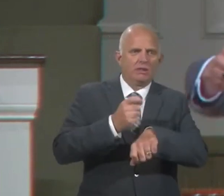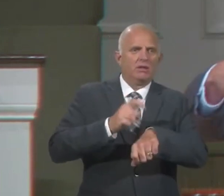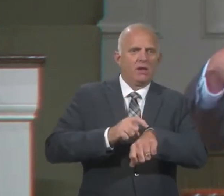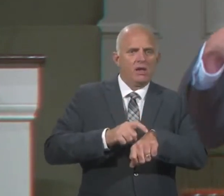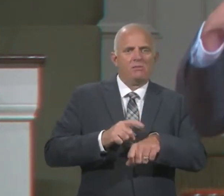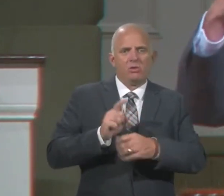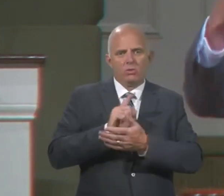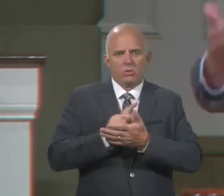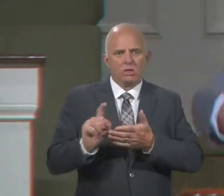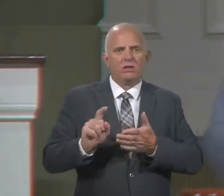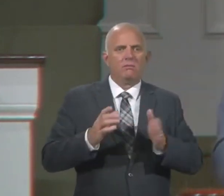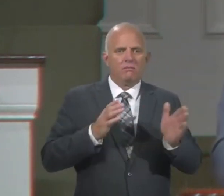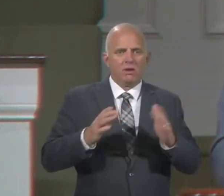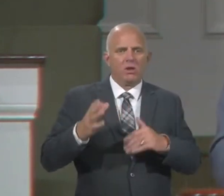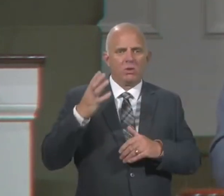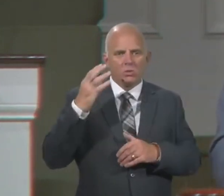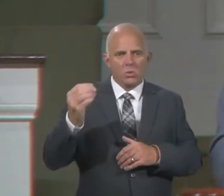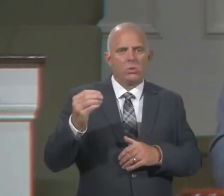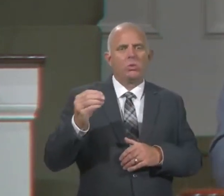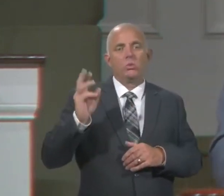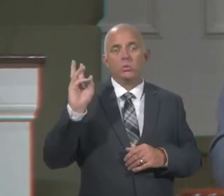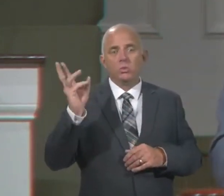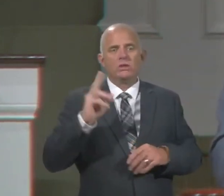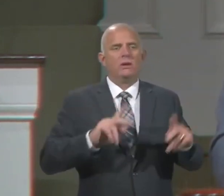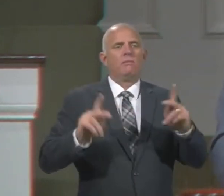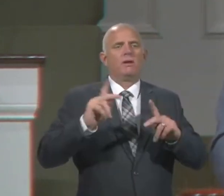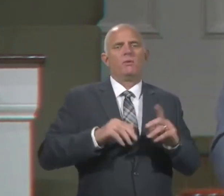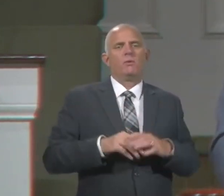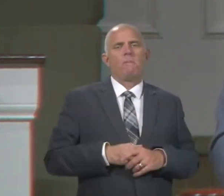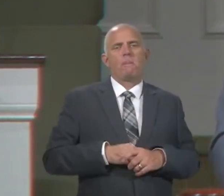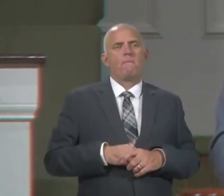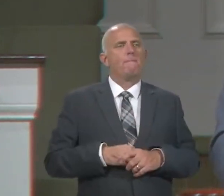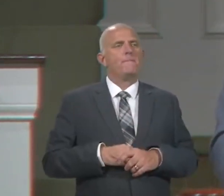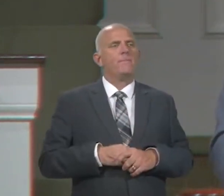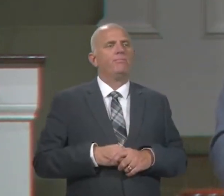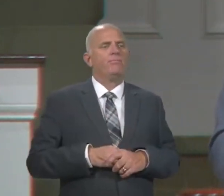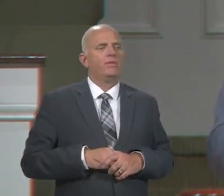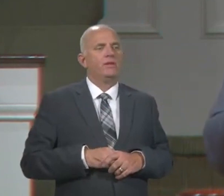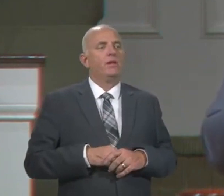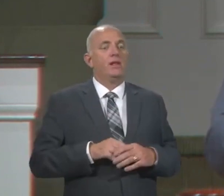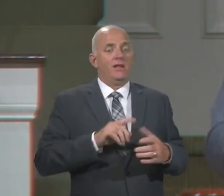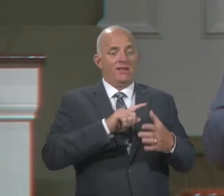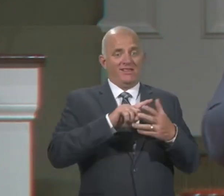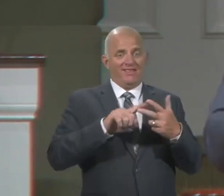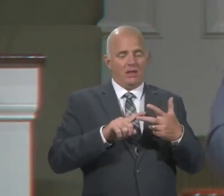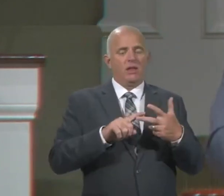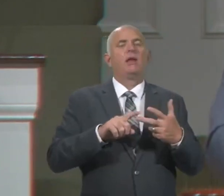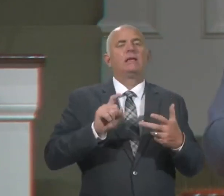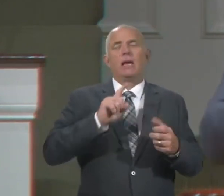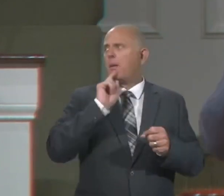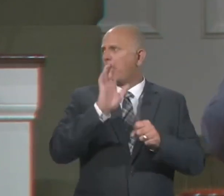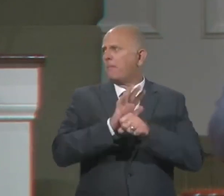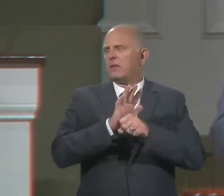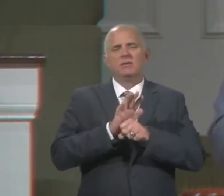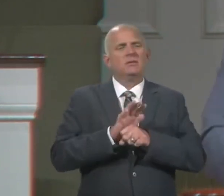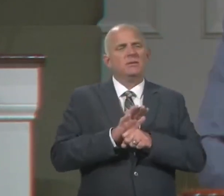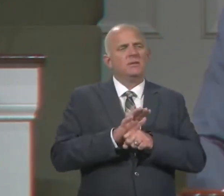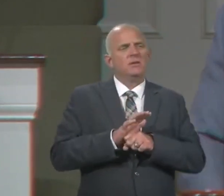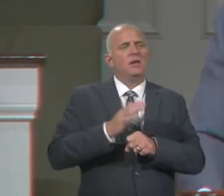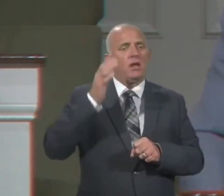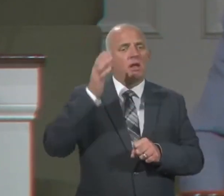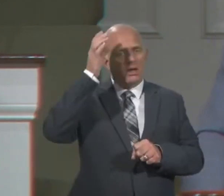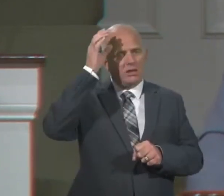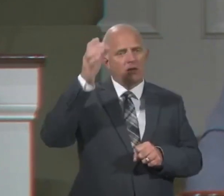you go and tell people about the Lord. And then we need to be committed. We need to be committed to this idea of winning people